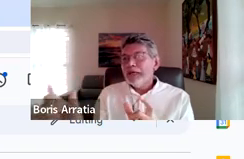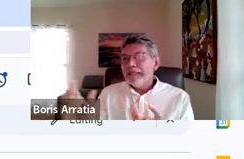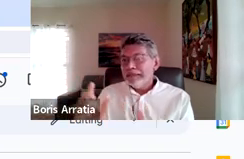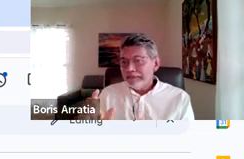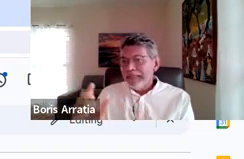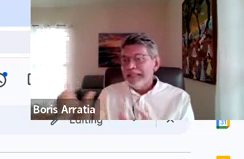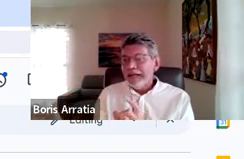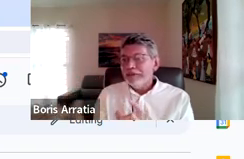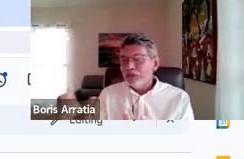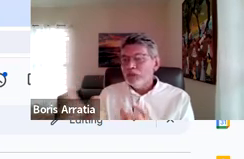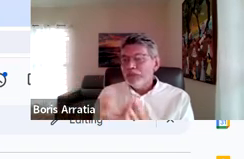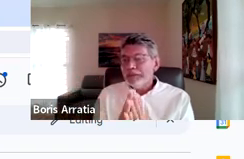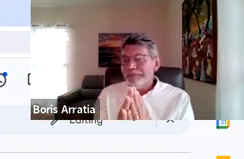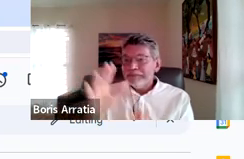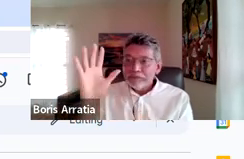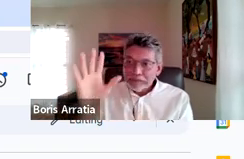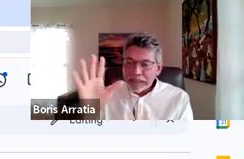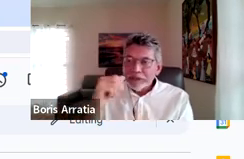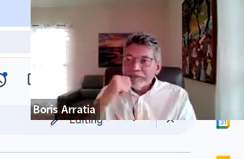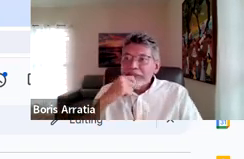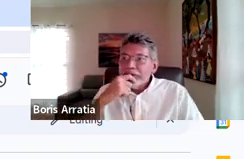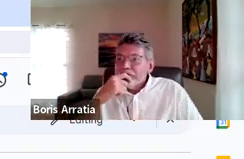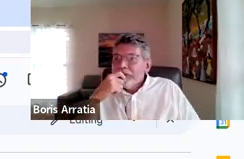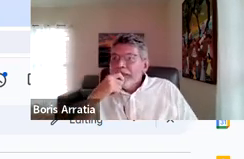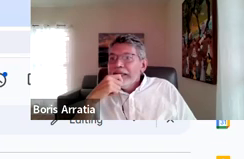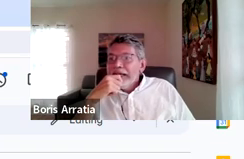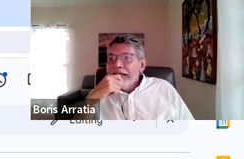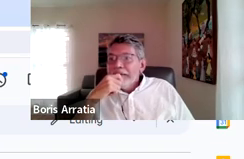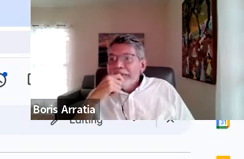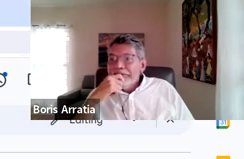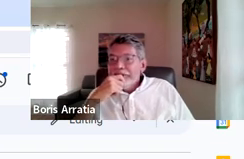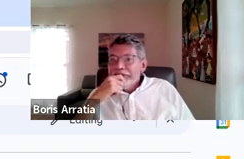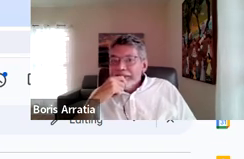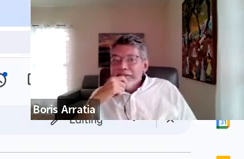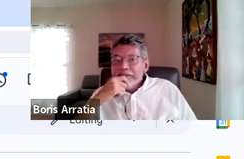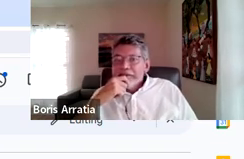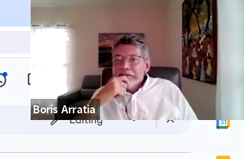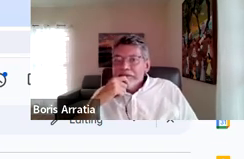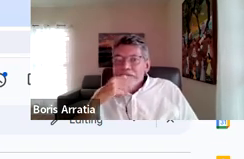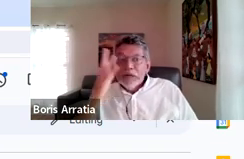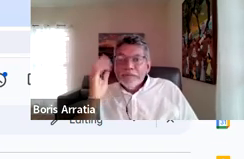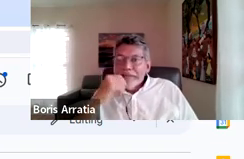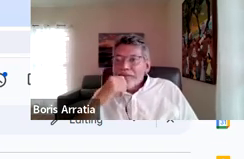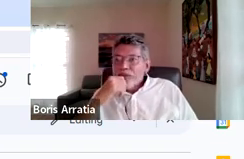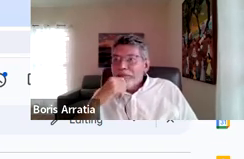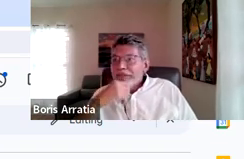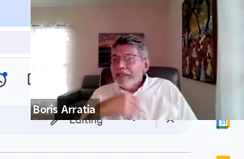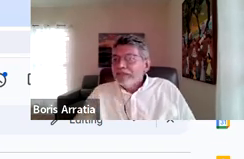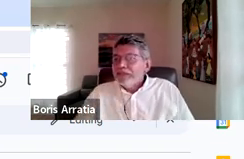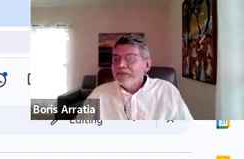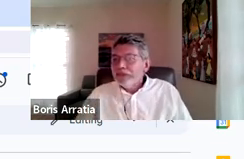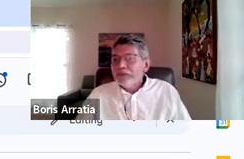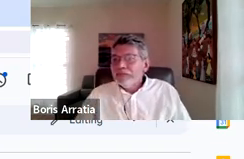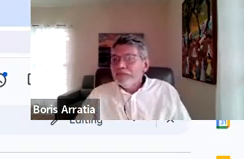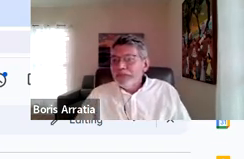of trying it out in some of the big contract vehicles, but I feel like it's right. But that those are my